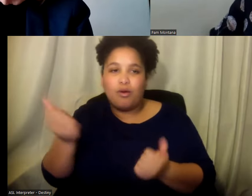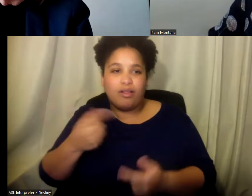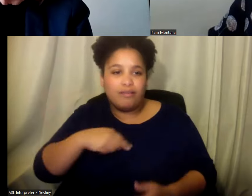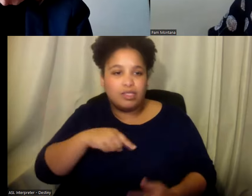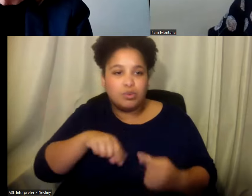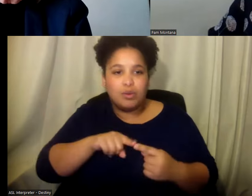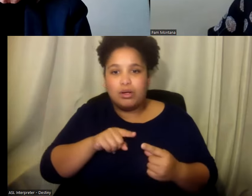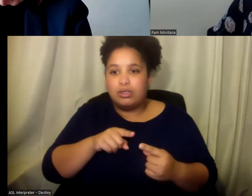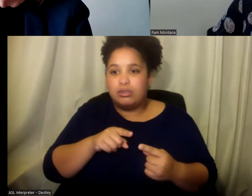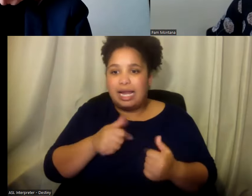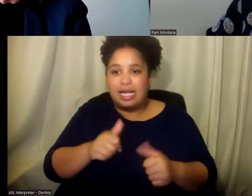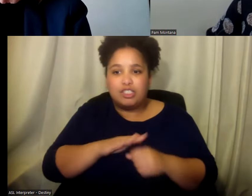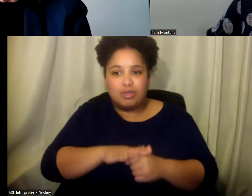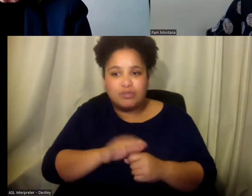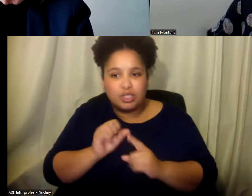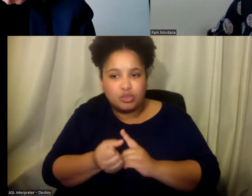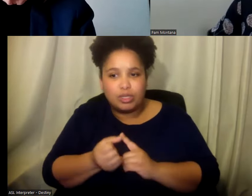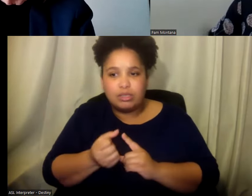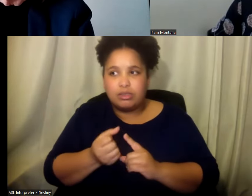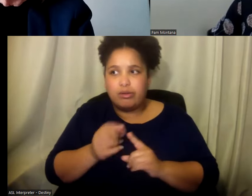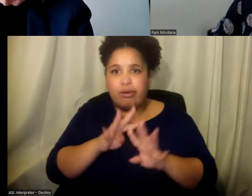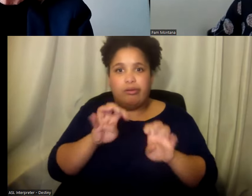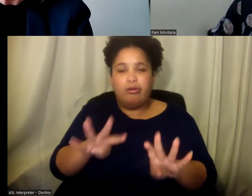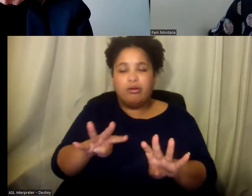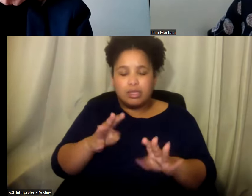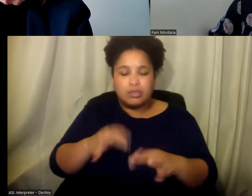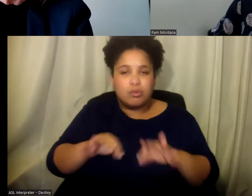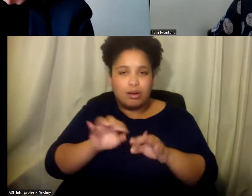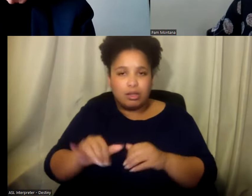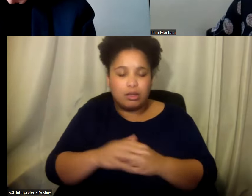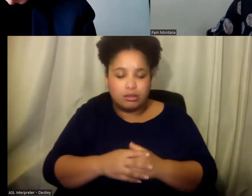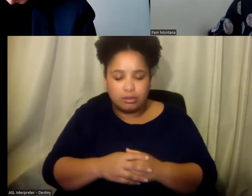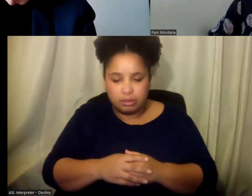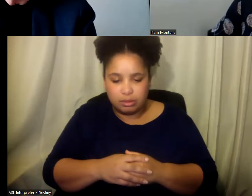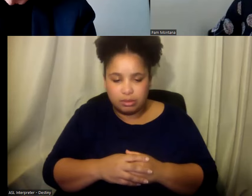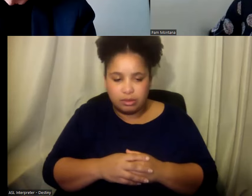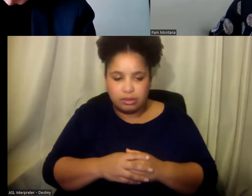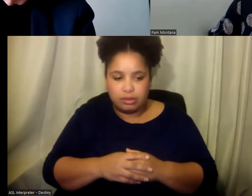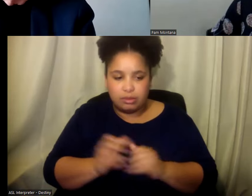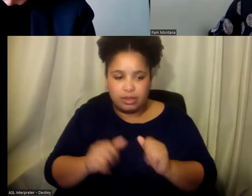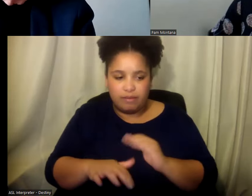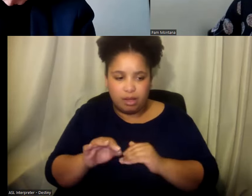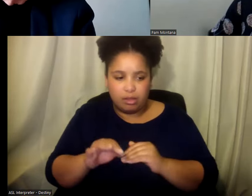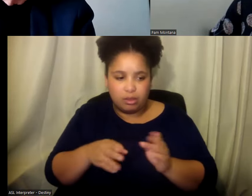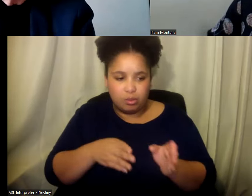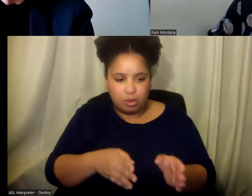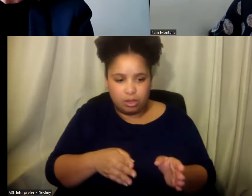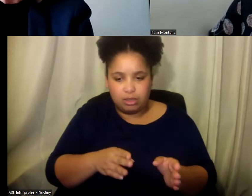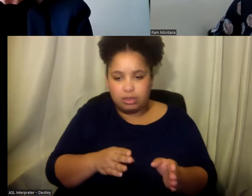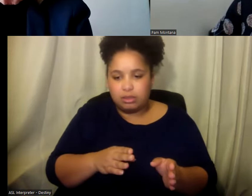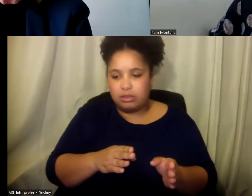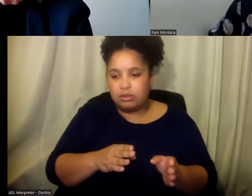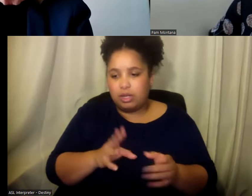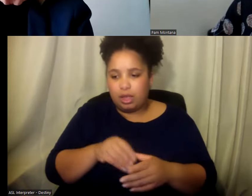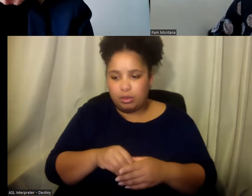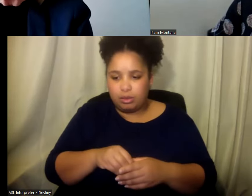embarking on something stressful or unknown, etc. So I think we can find a way to include that in the report. So Yeah,